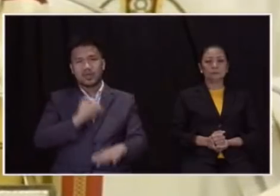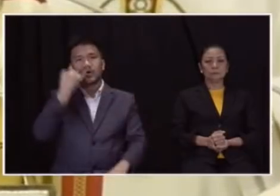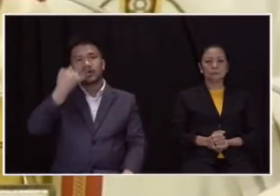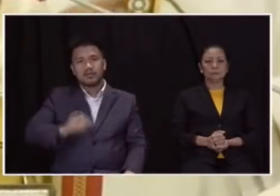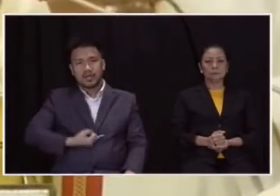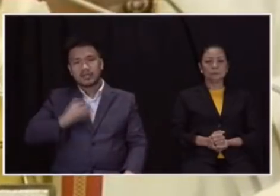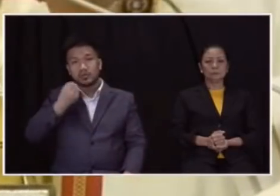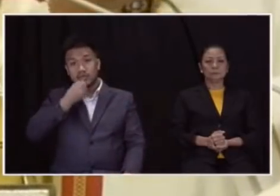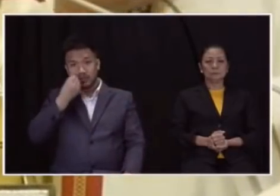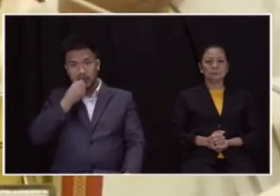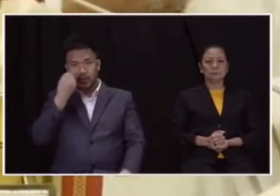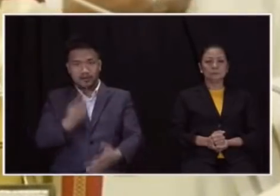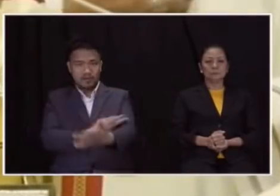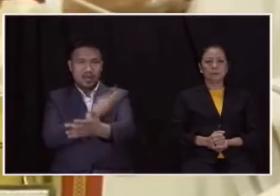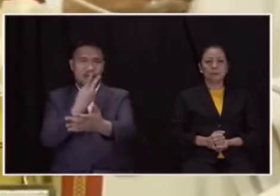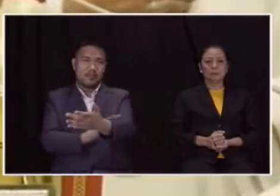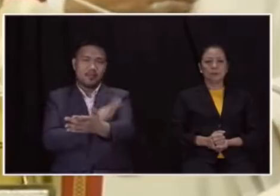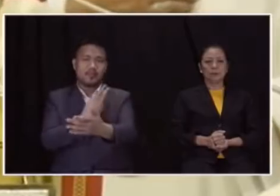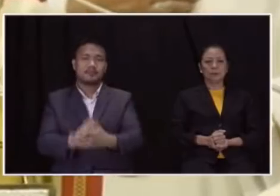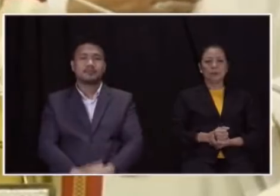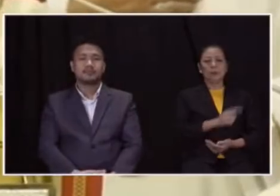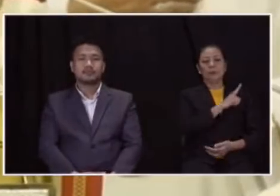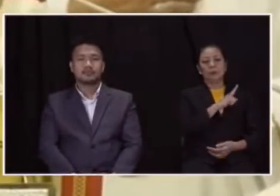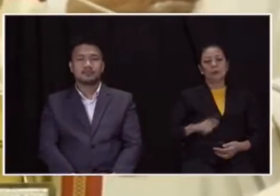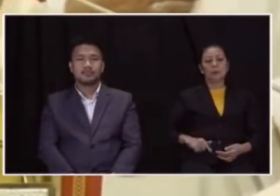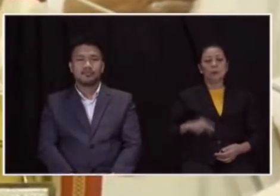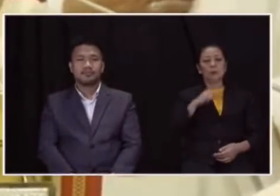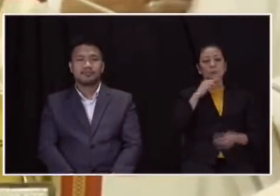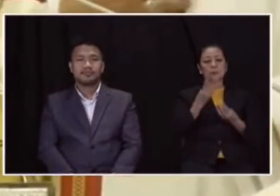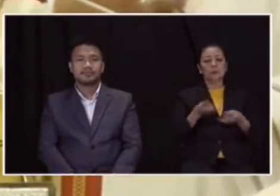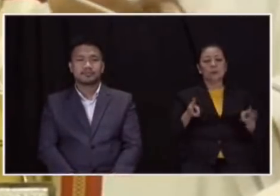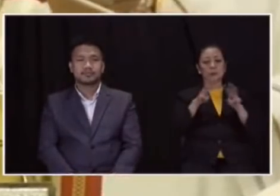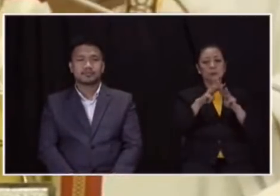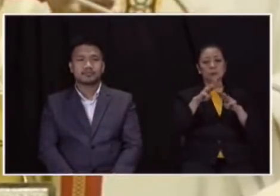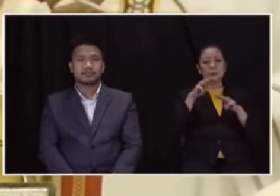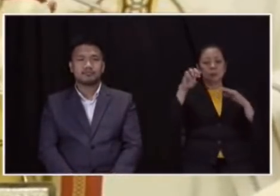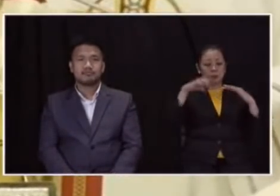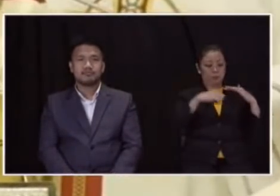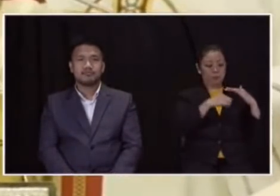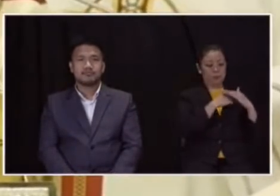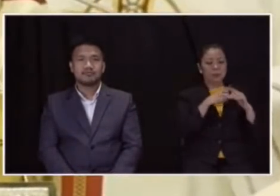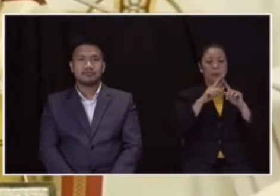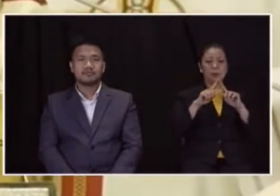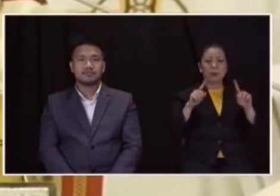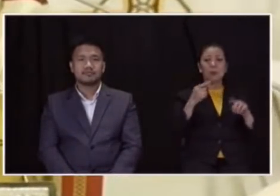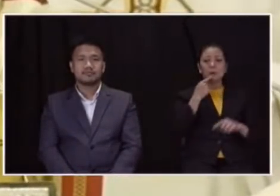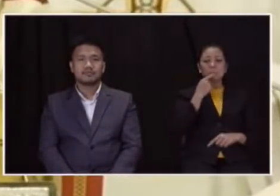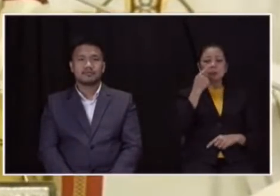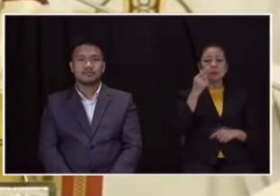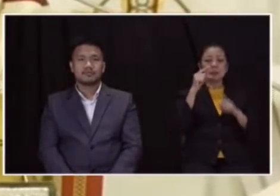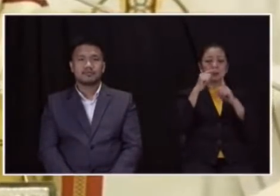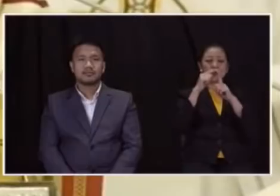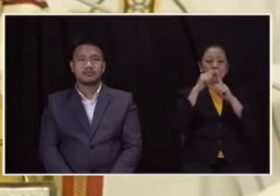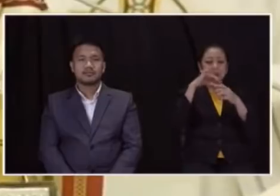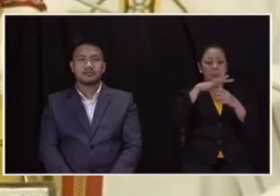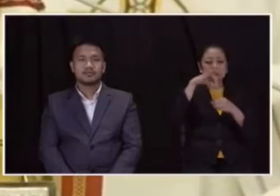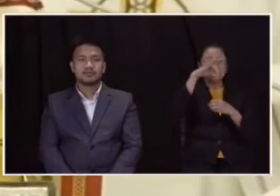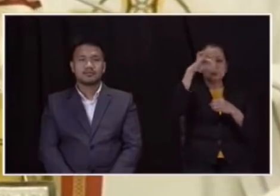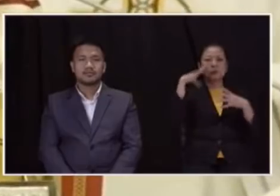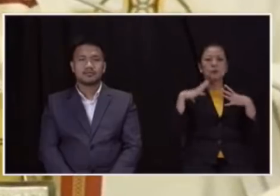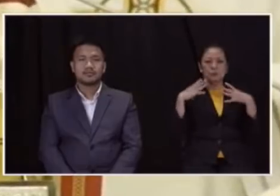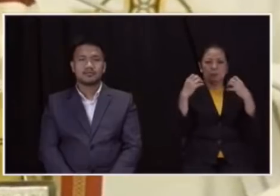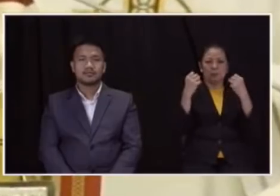Lamb. Lord, I am not worthy that you should enter under my roof, but only say the word, and my soul shall